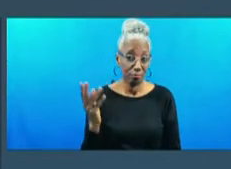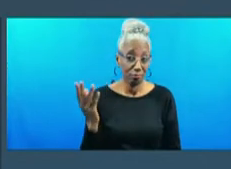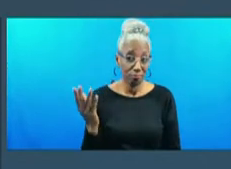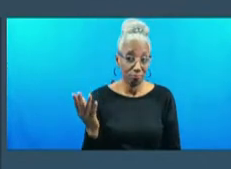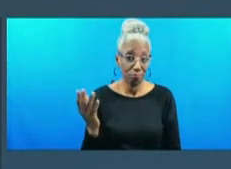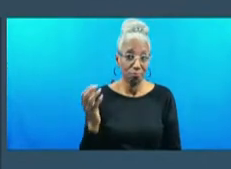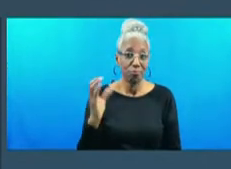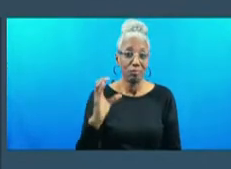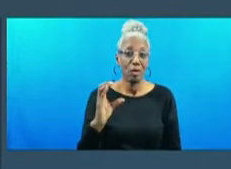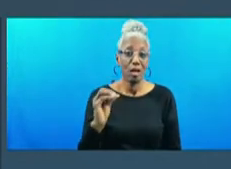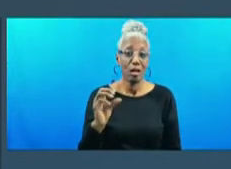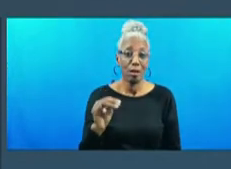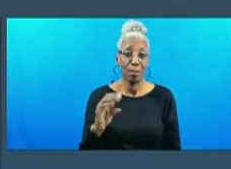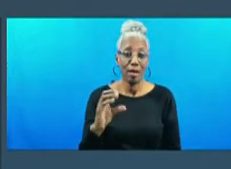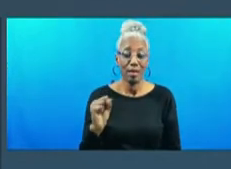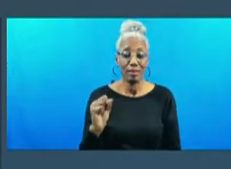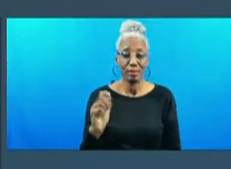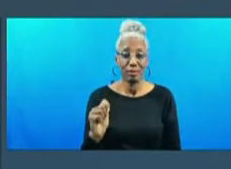33, Verizon